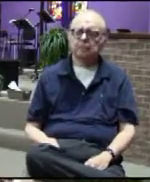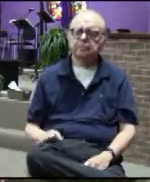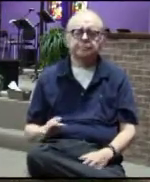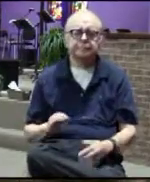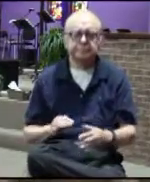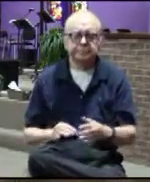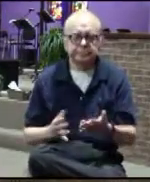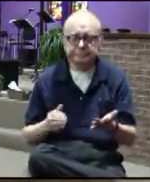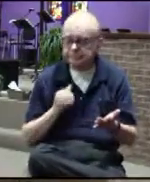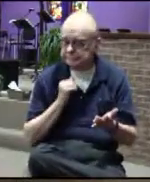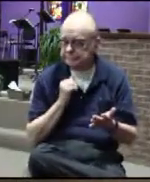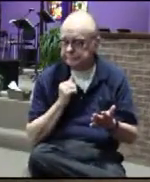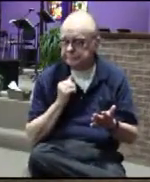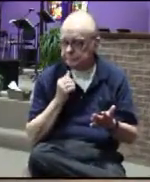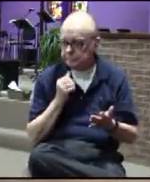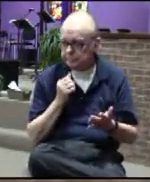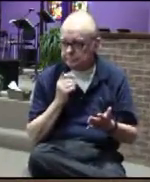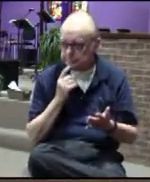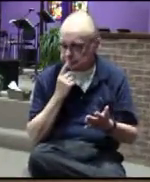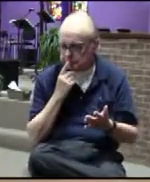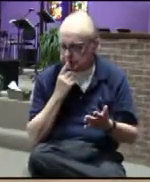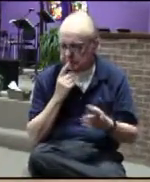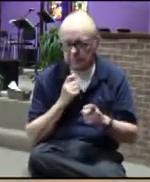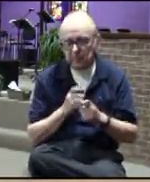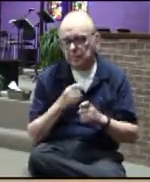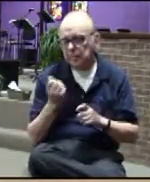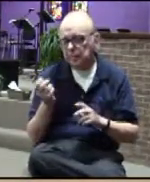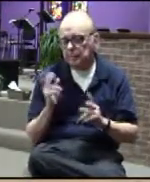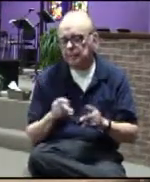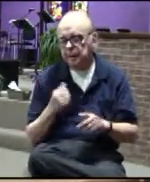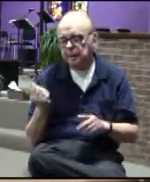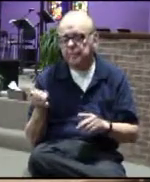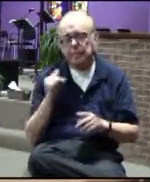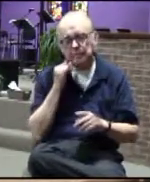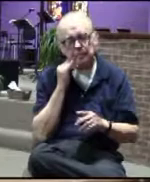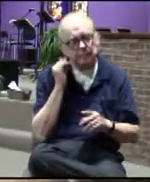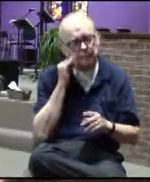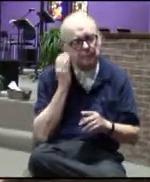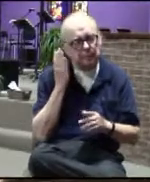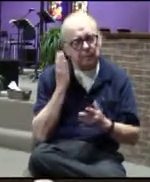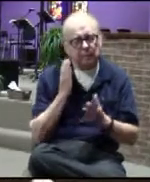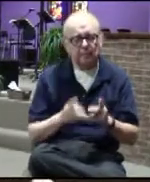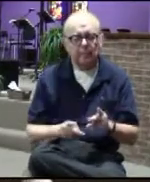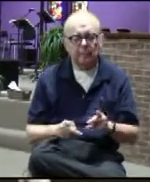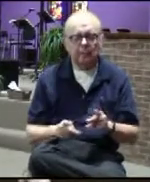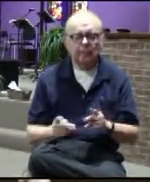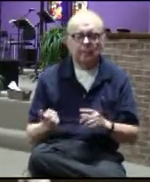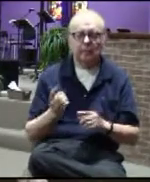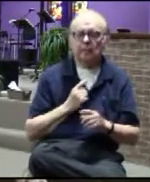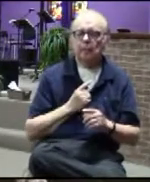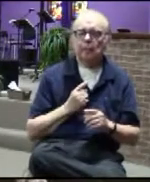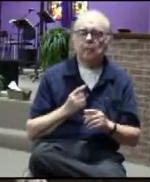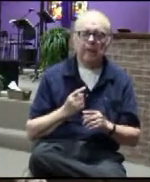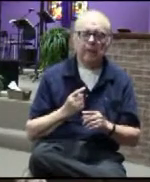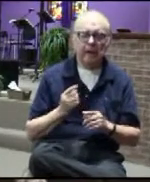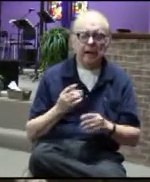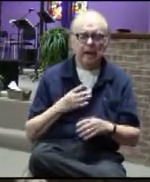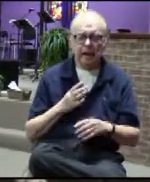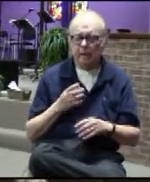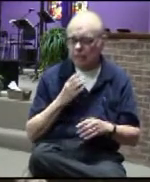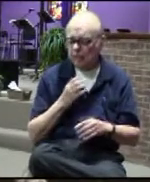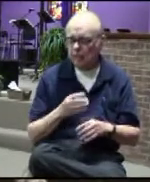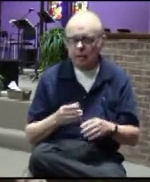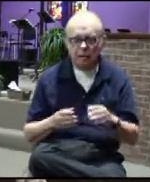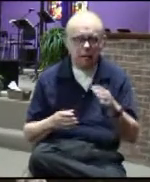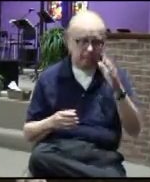it isn't it was kidding with somebody the other day somebody came up and they looked at the baptister and they said man that